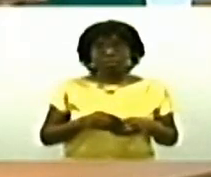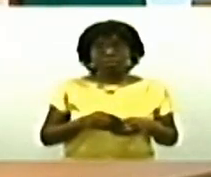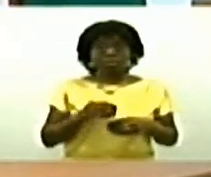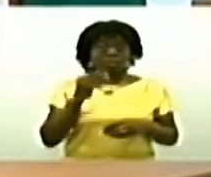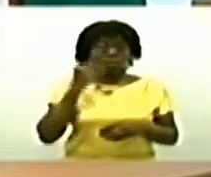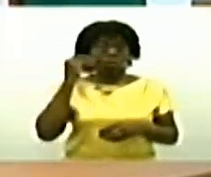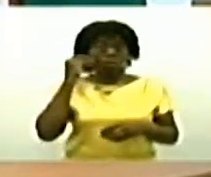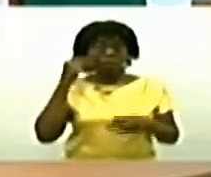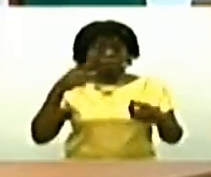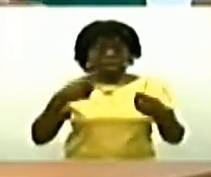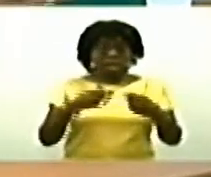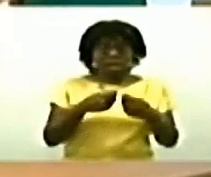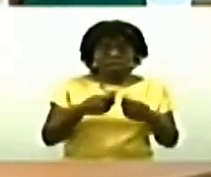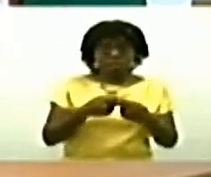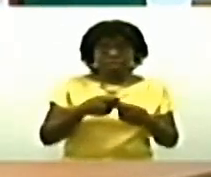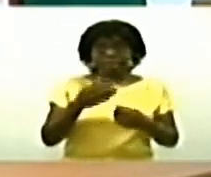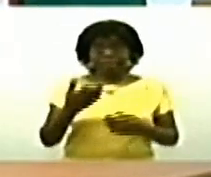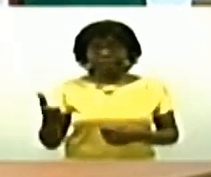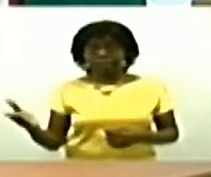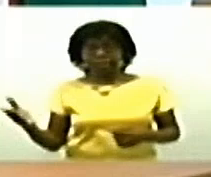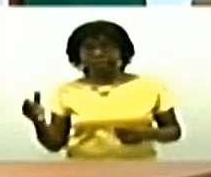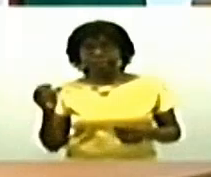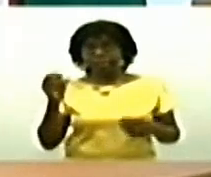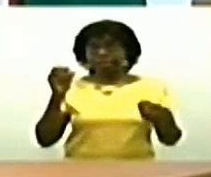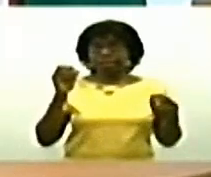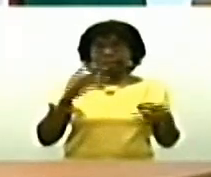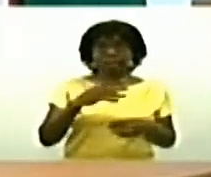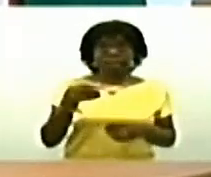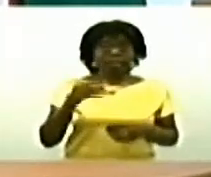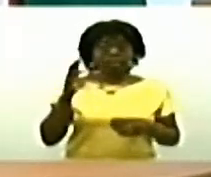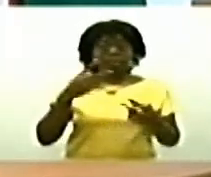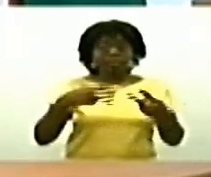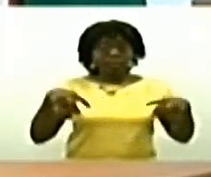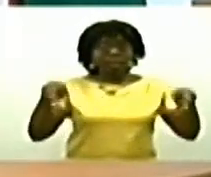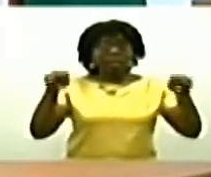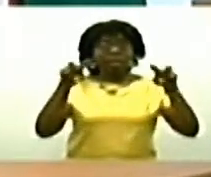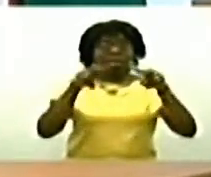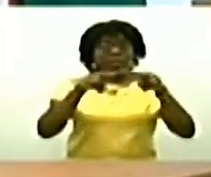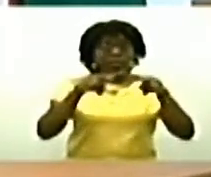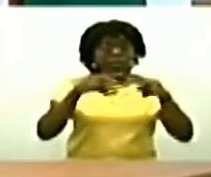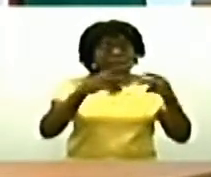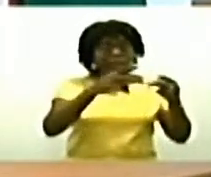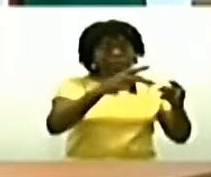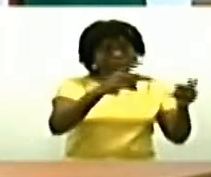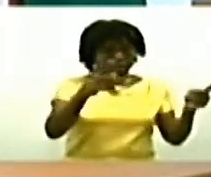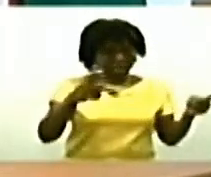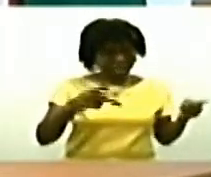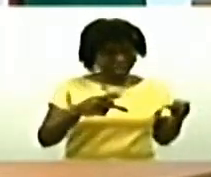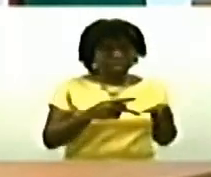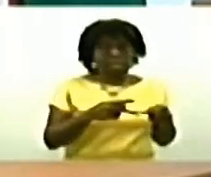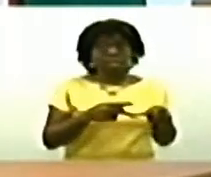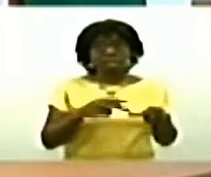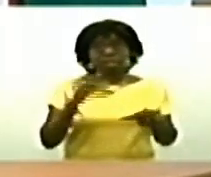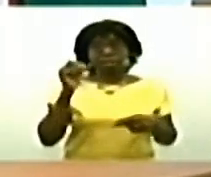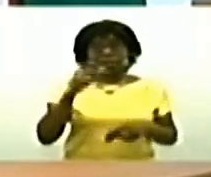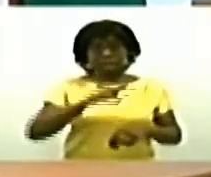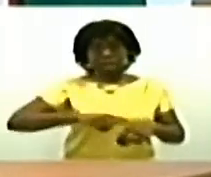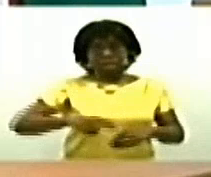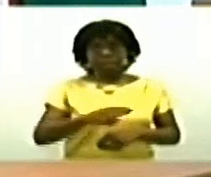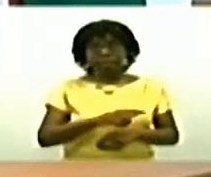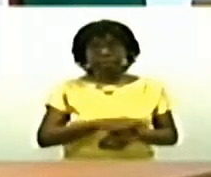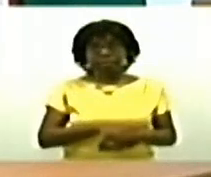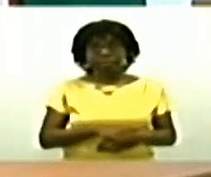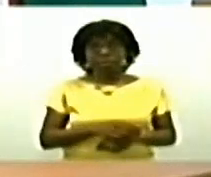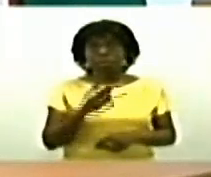home electronics on your most valuable piece of real estate. I mean, the two